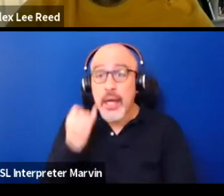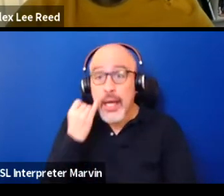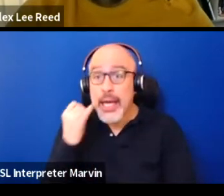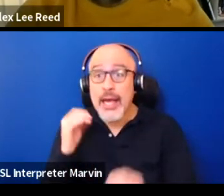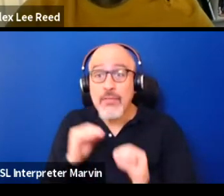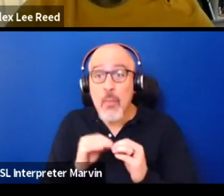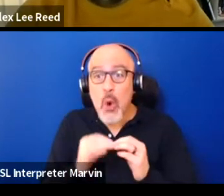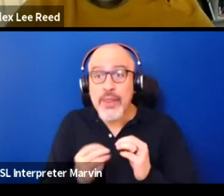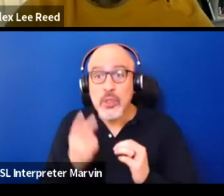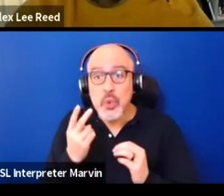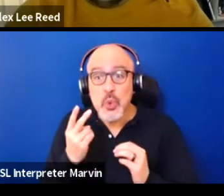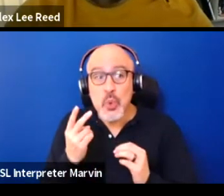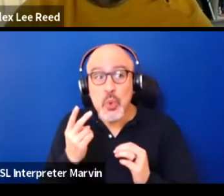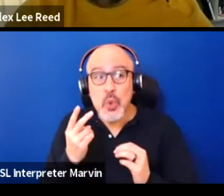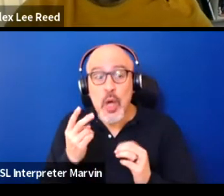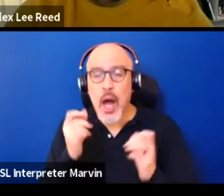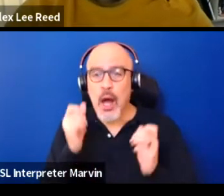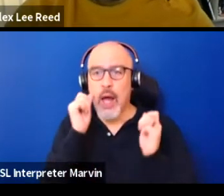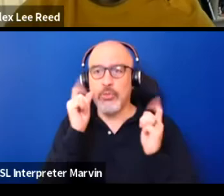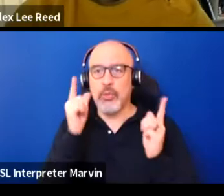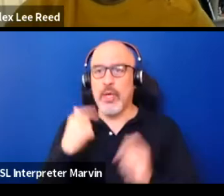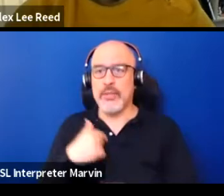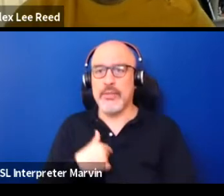kind of surprised.